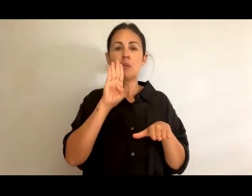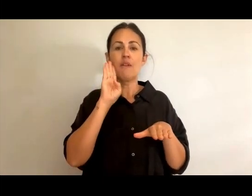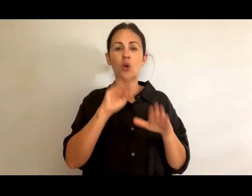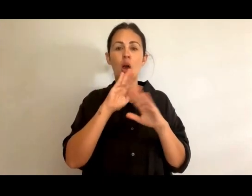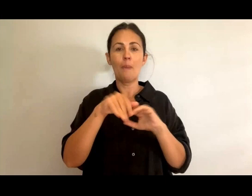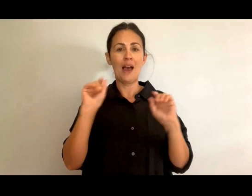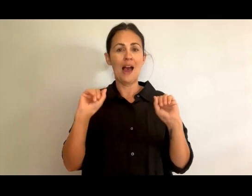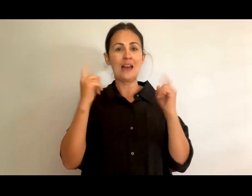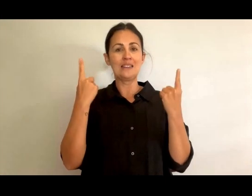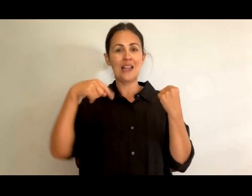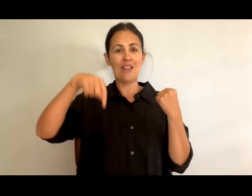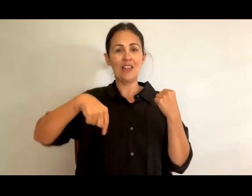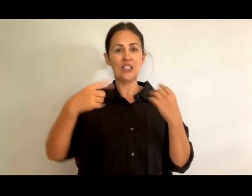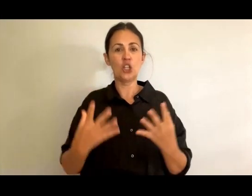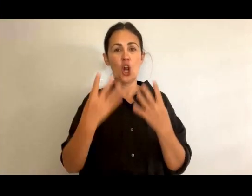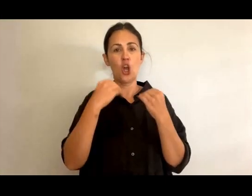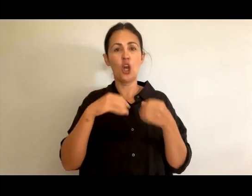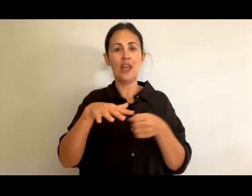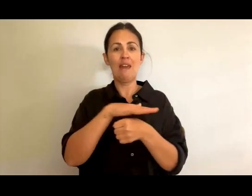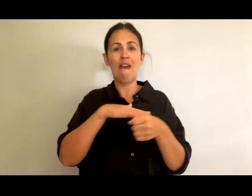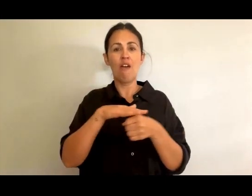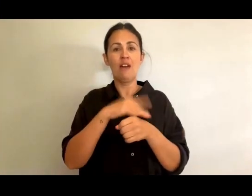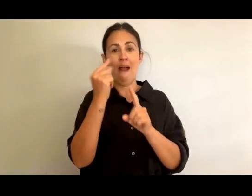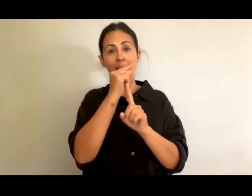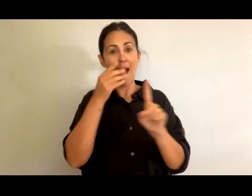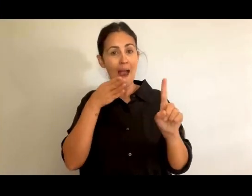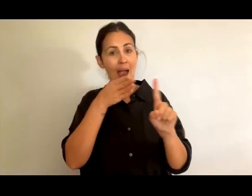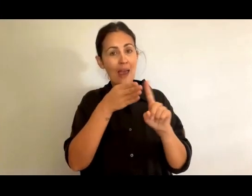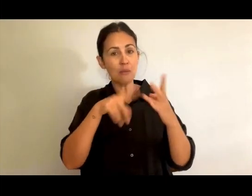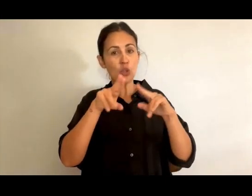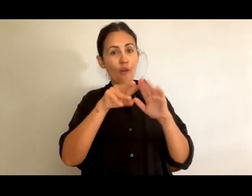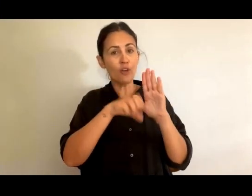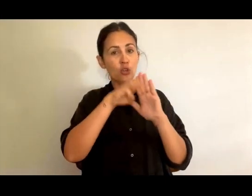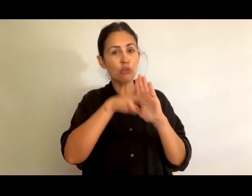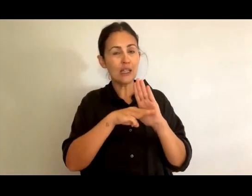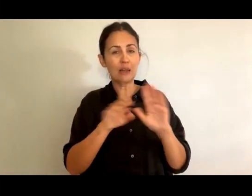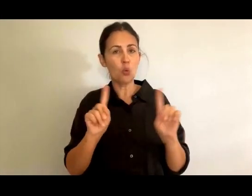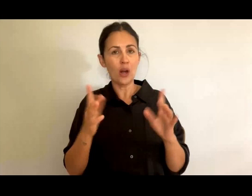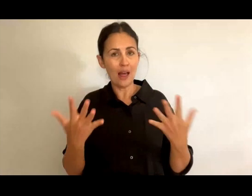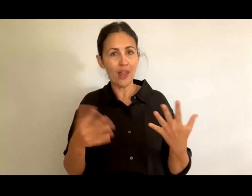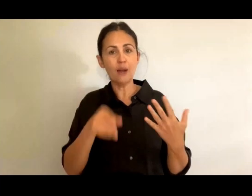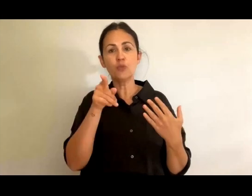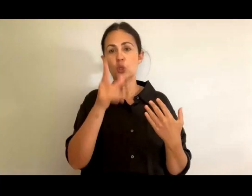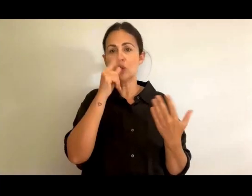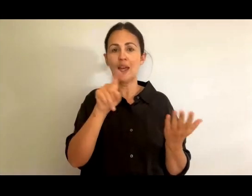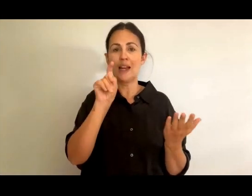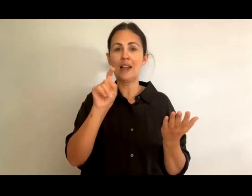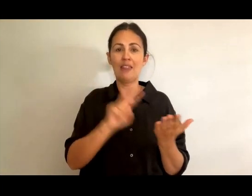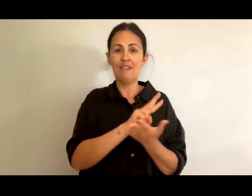aims of the curriculum, what are they? You can go onto that hub and play a 2.5-minute video that will unpack them.